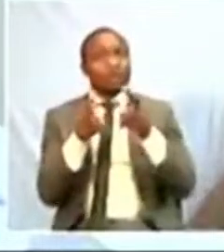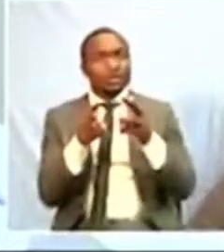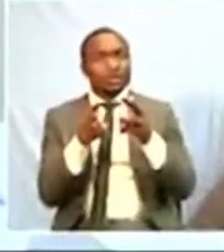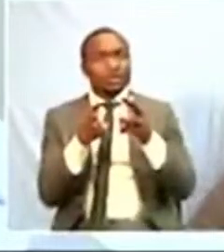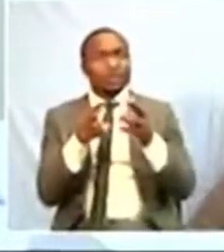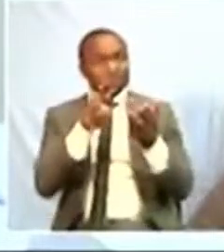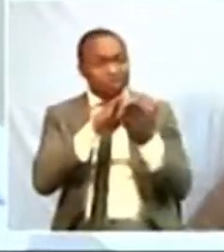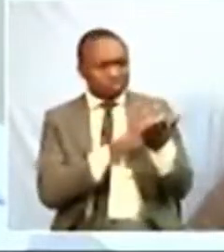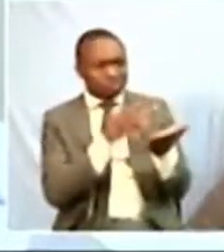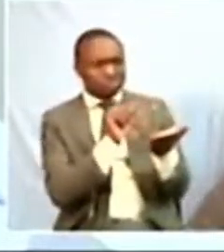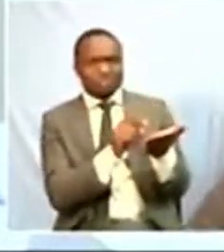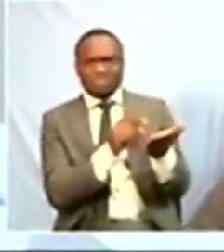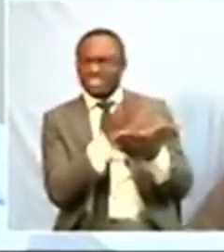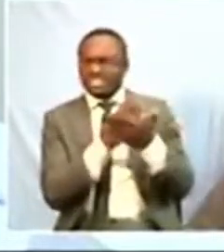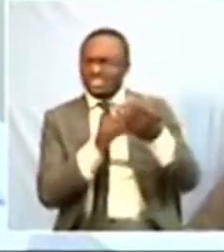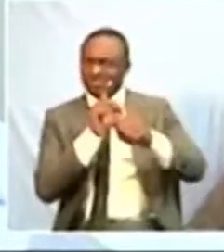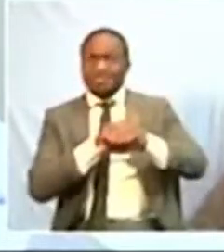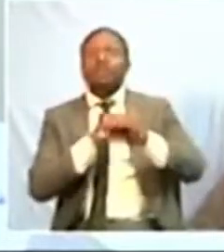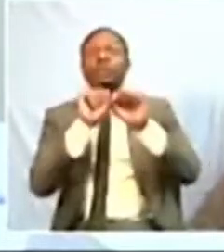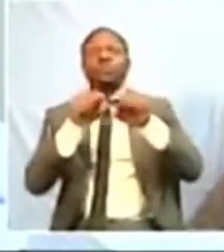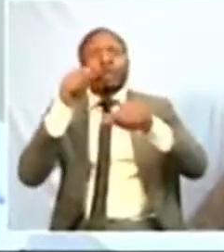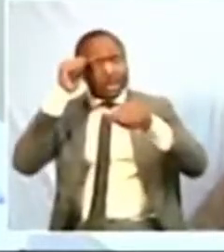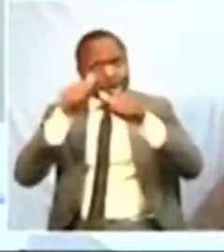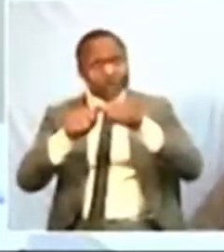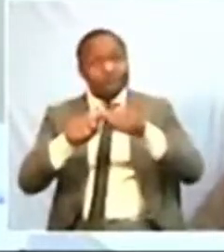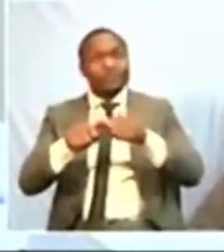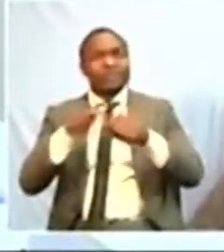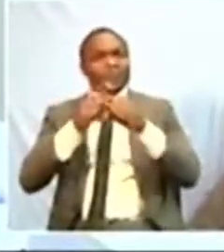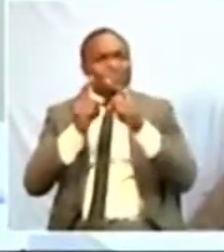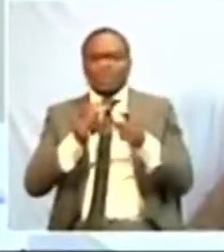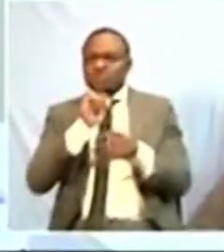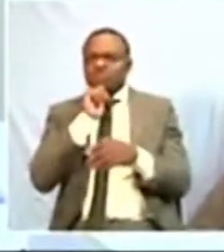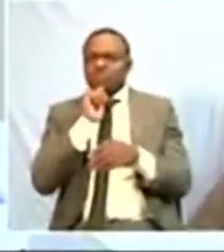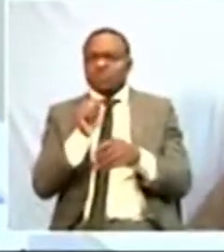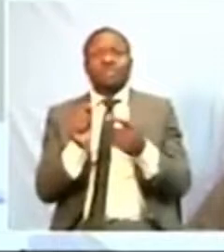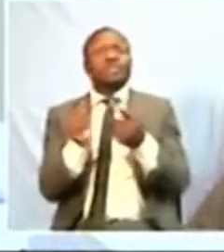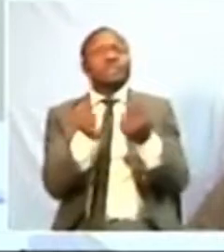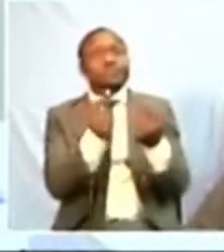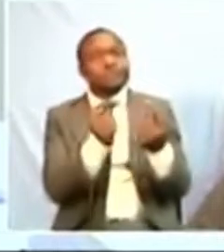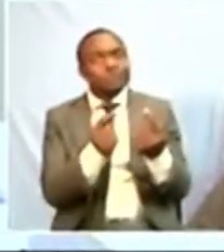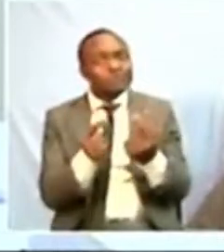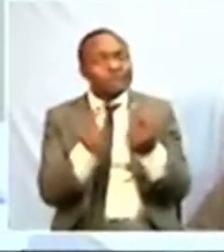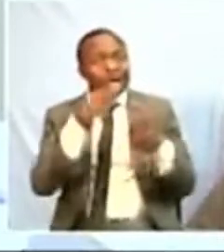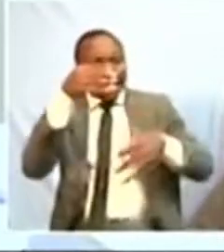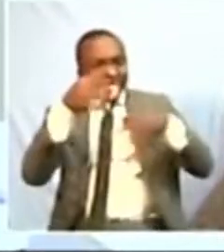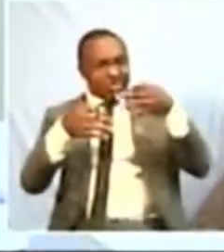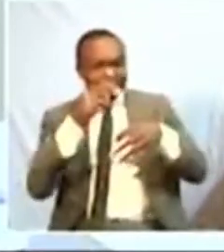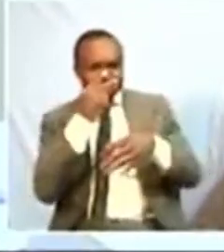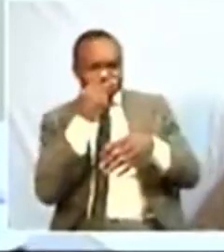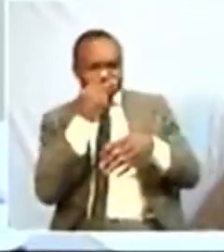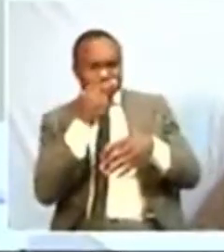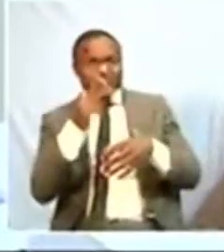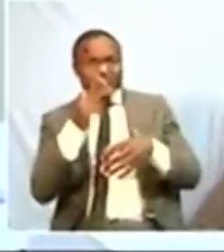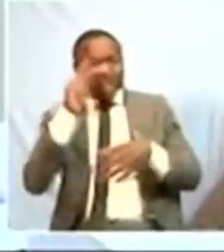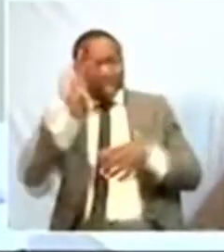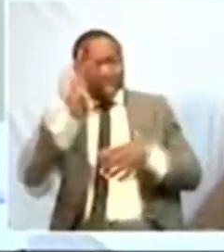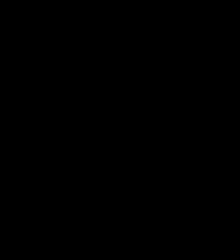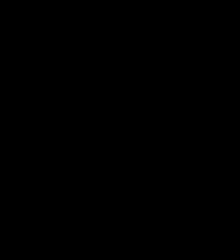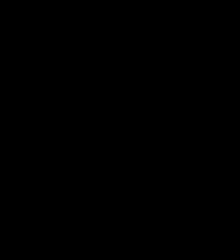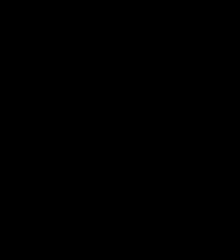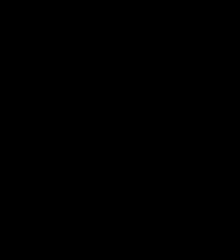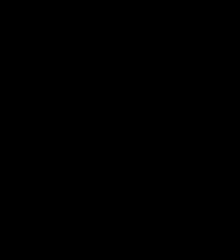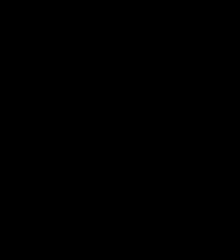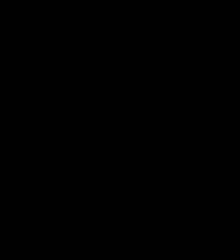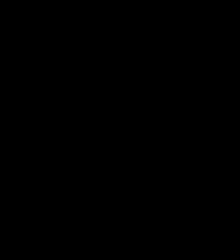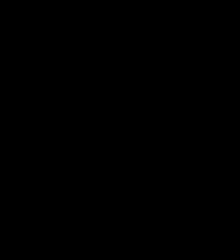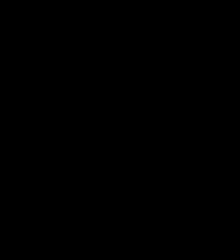report, sometimes you may agree. But it's not the case. If you look at Kitwe,